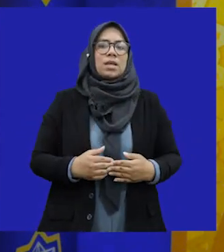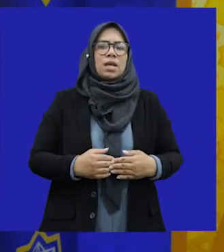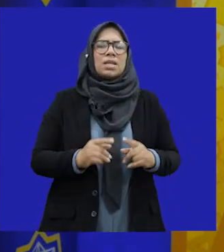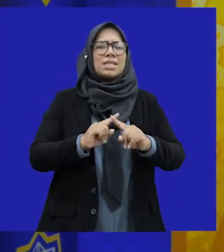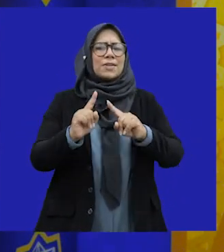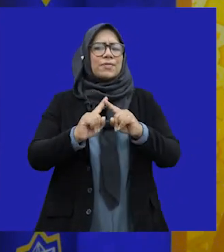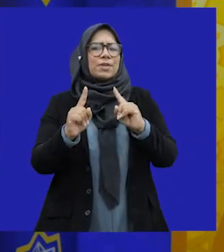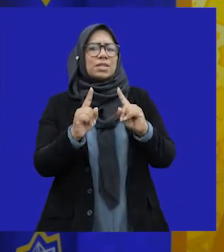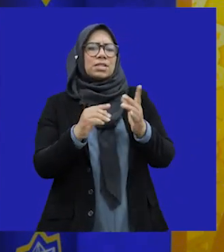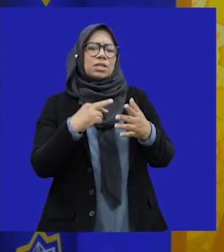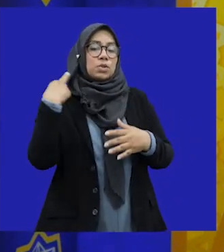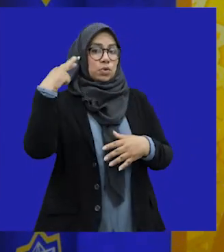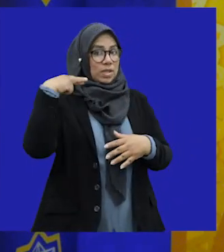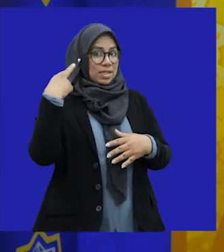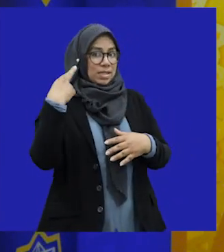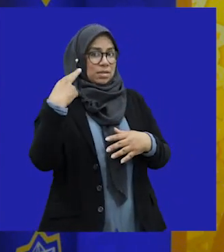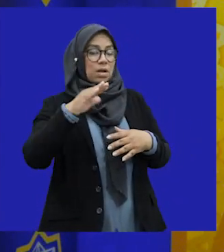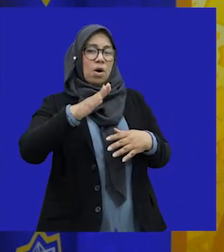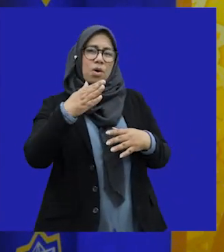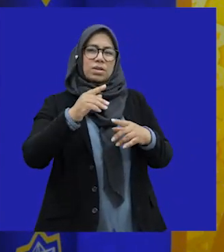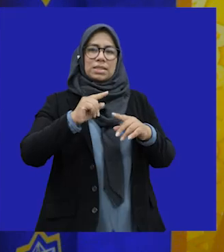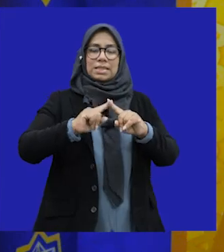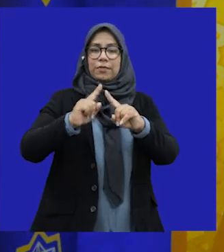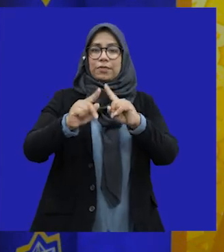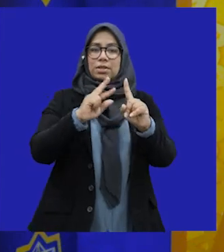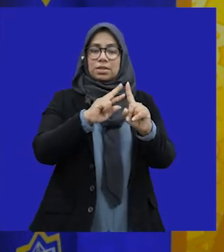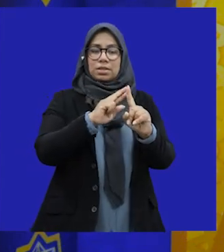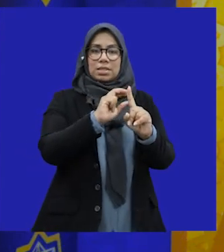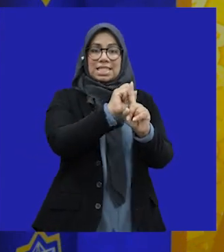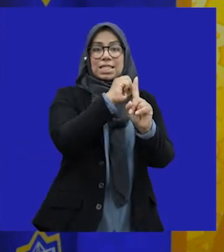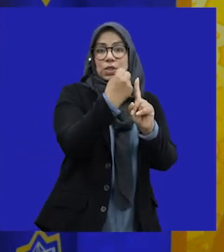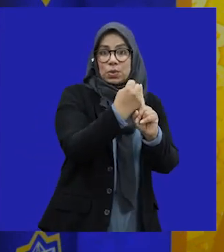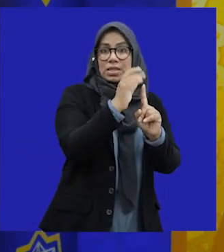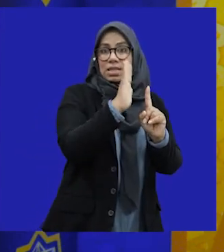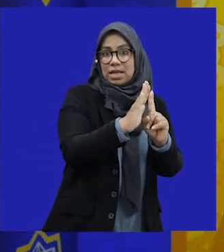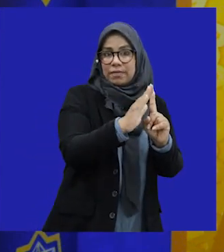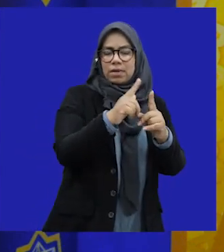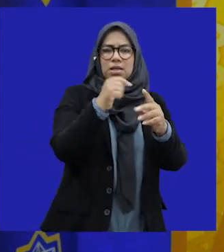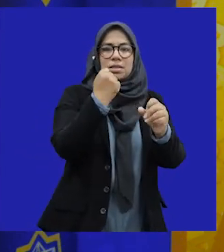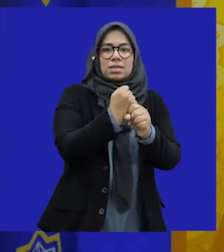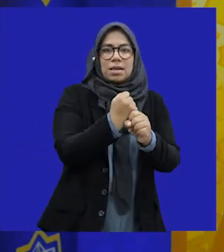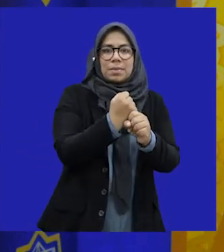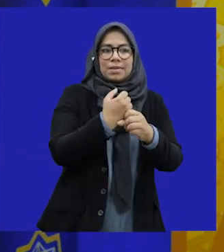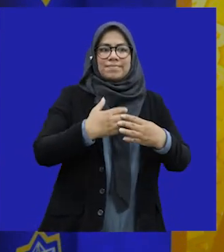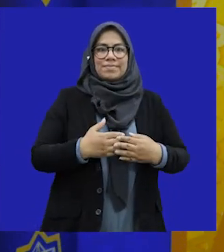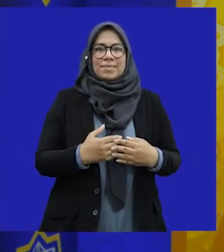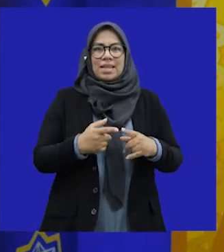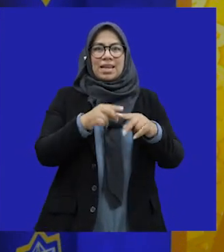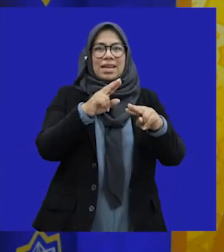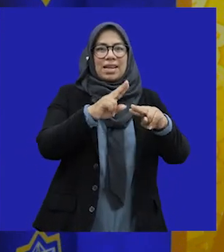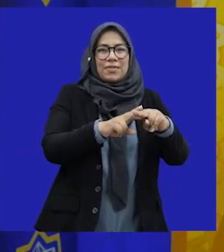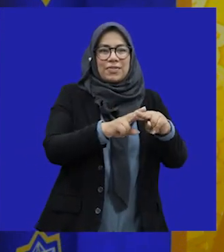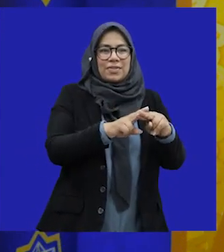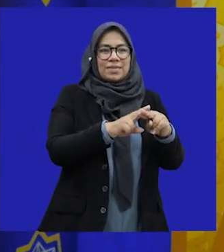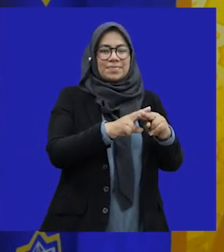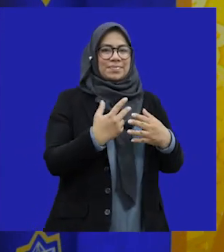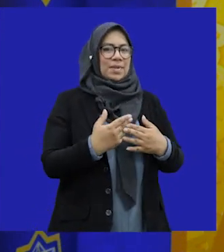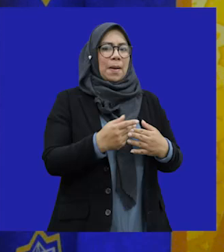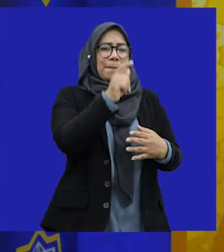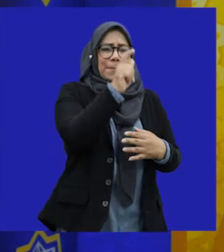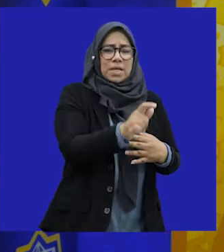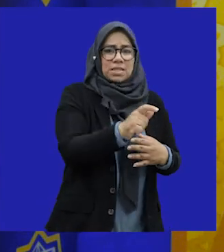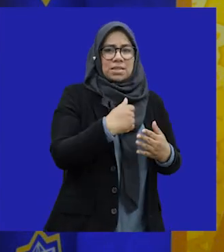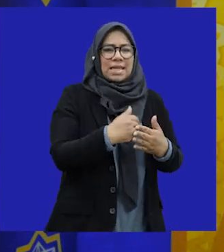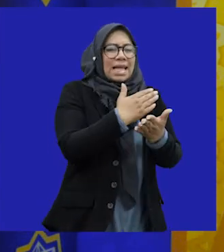there are certain cases, if a person is in a state of impurity, he cannot observe